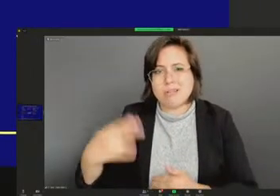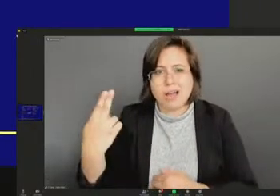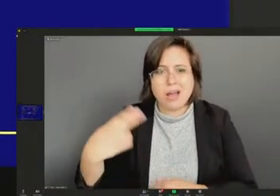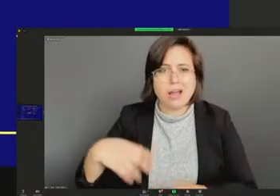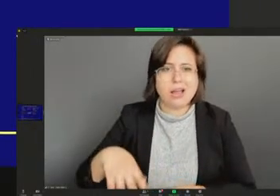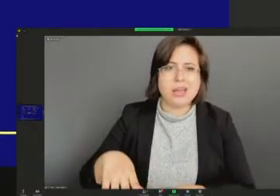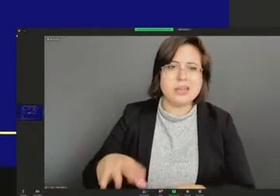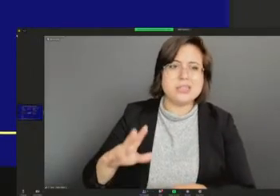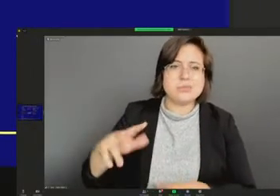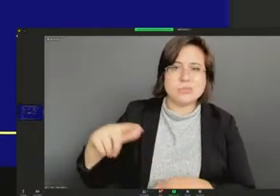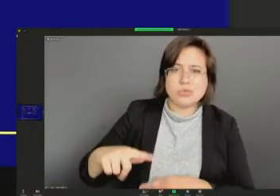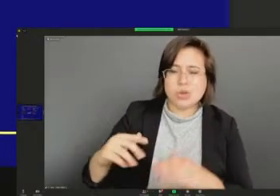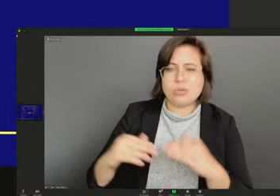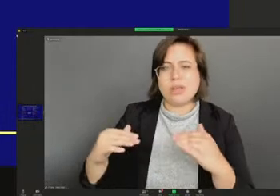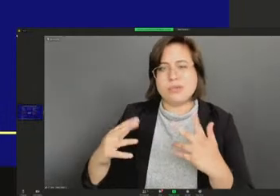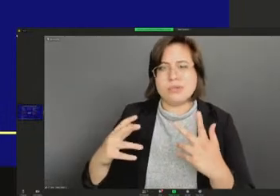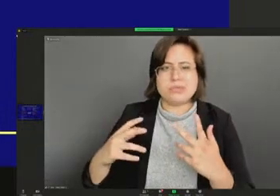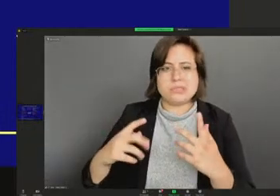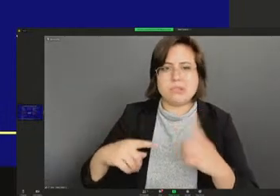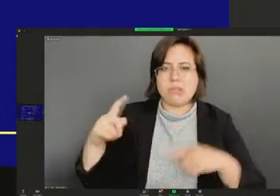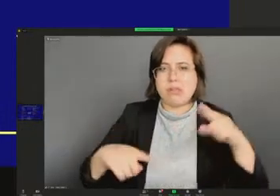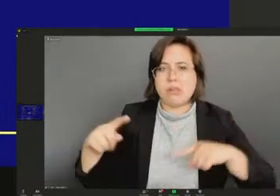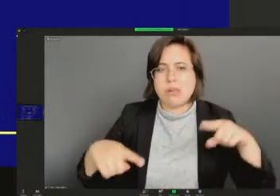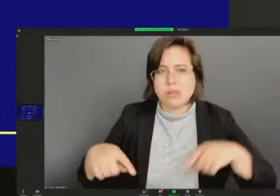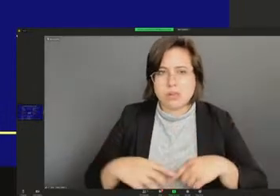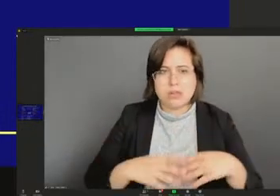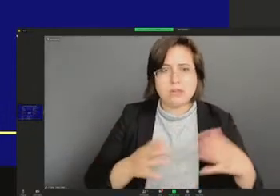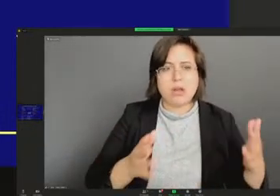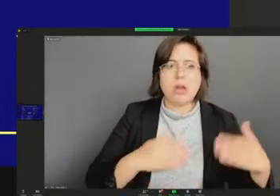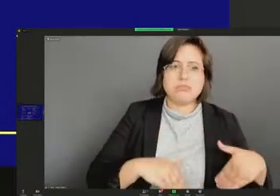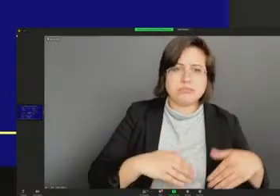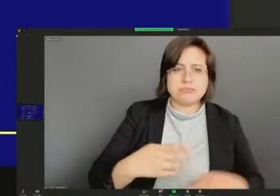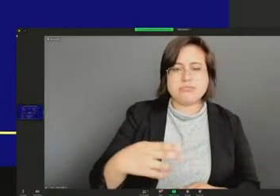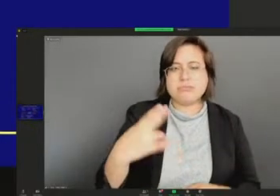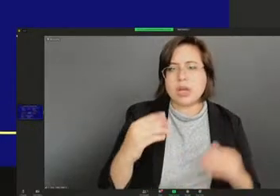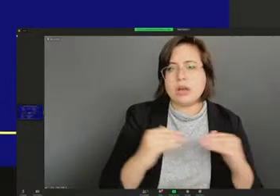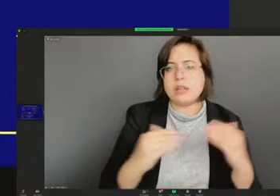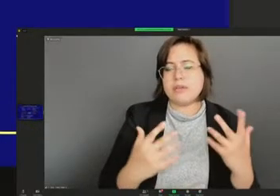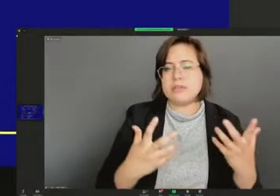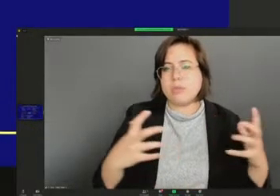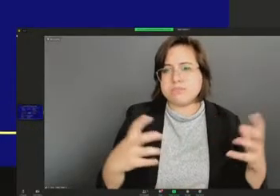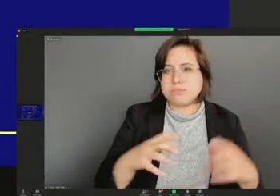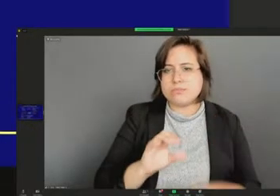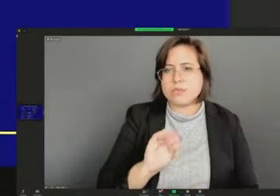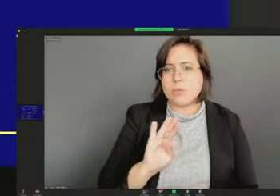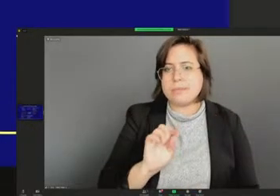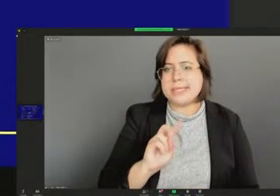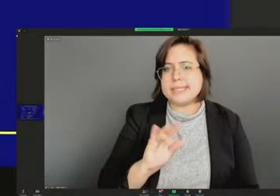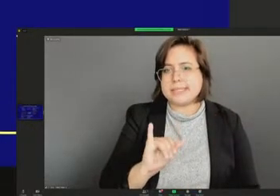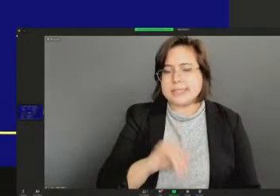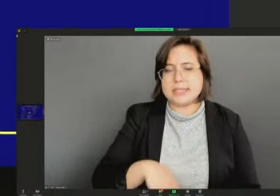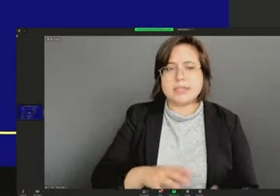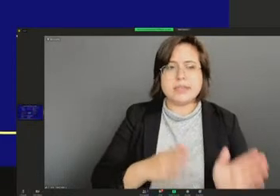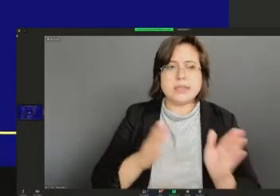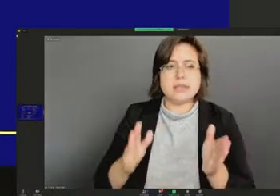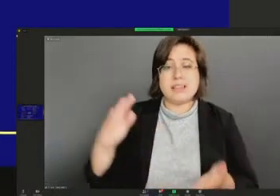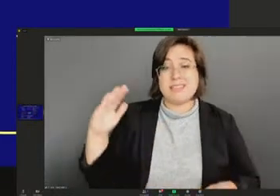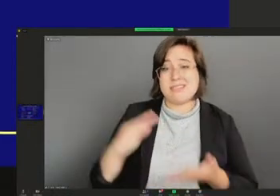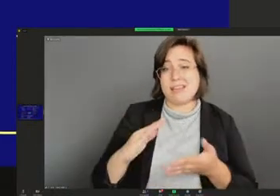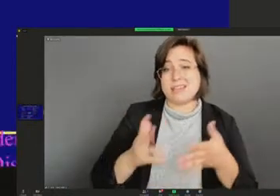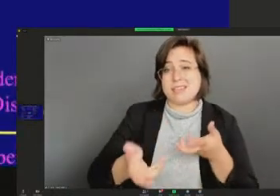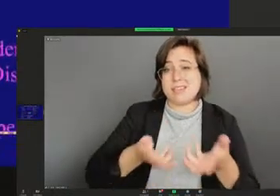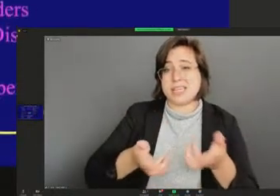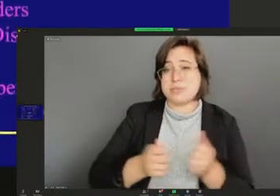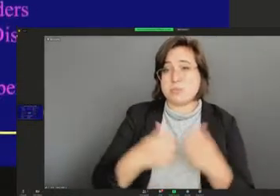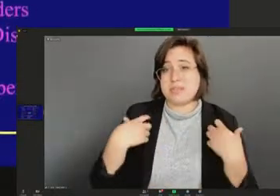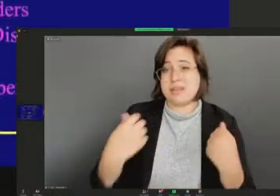telomere length. It's linked to higher levels of obesity. It's linked to less engagement with the healthcare system and following through